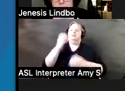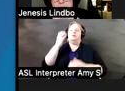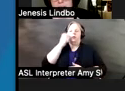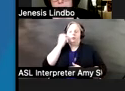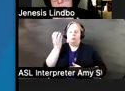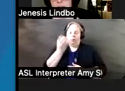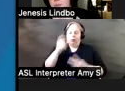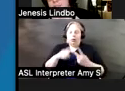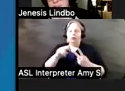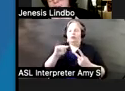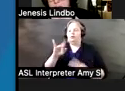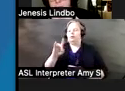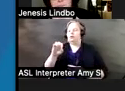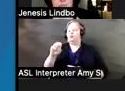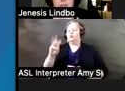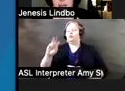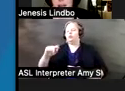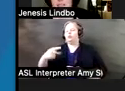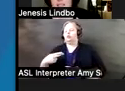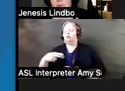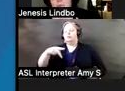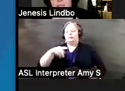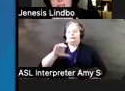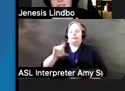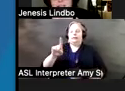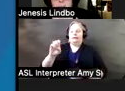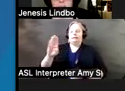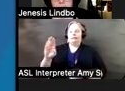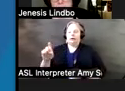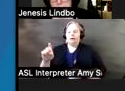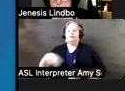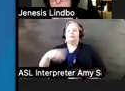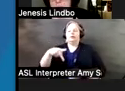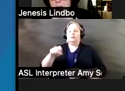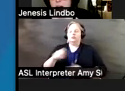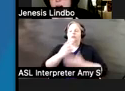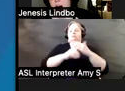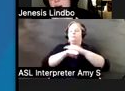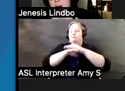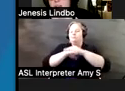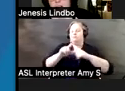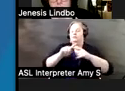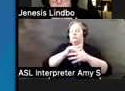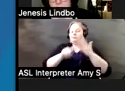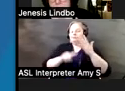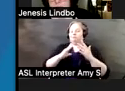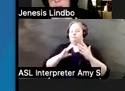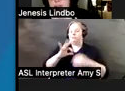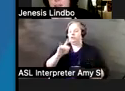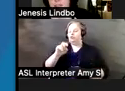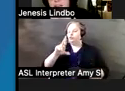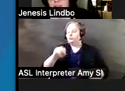PC, Xbox, PlayStation. And some of the accessibility features are the color